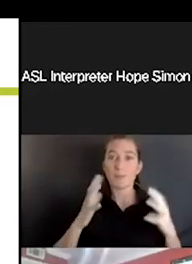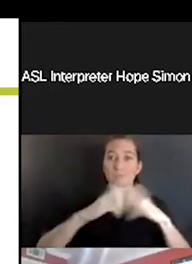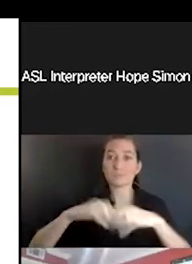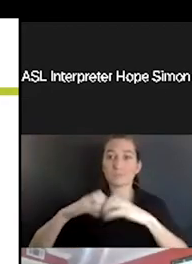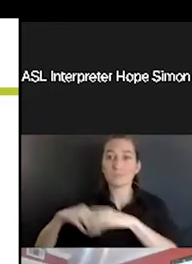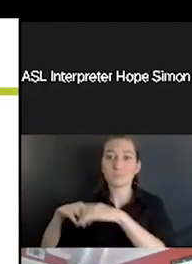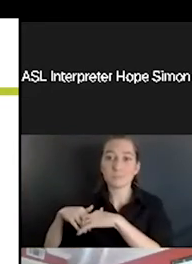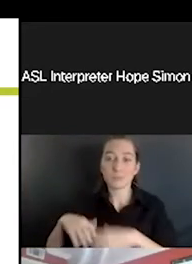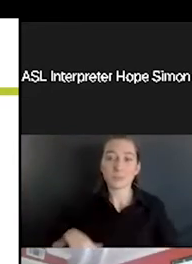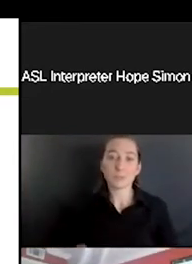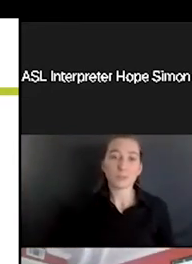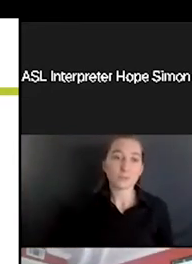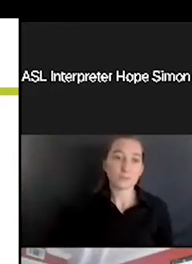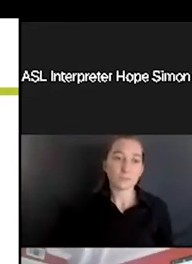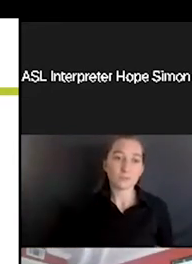photograph of